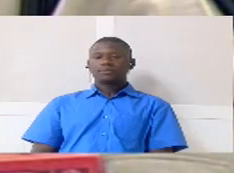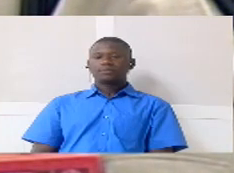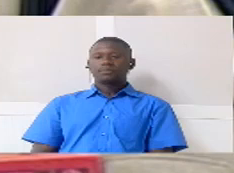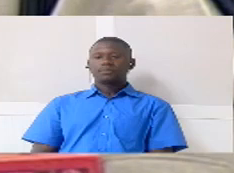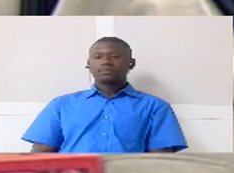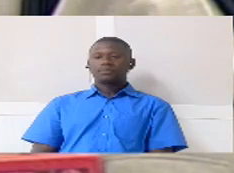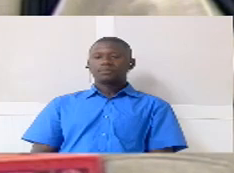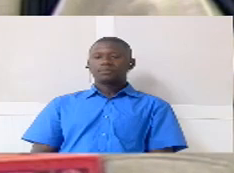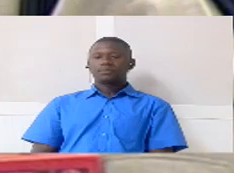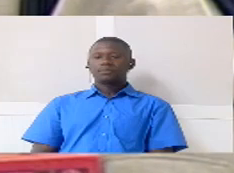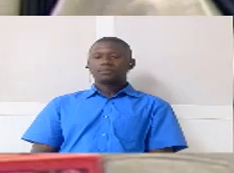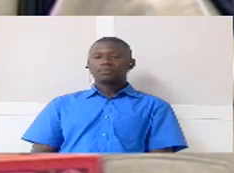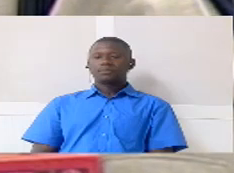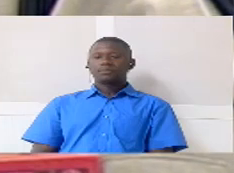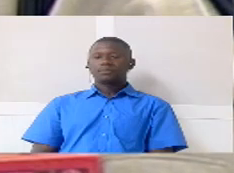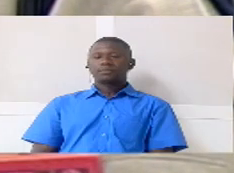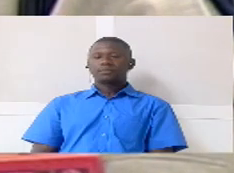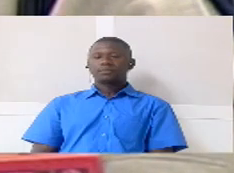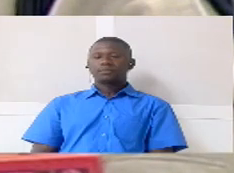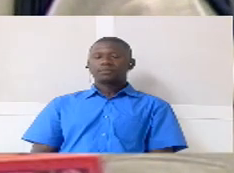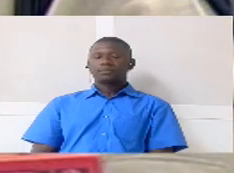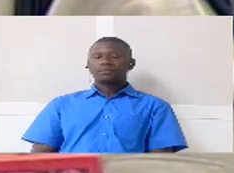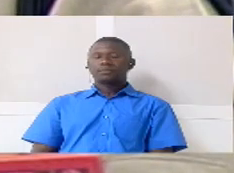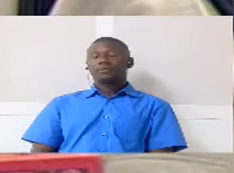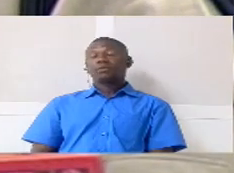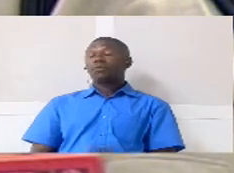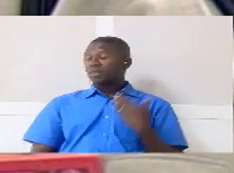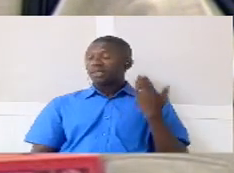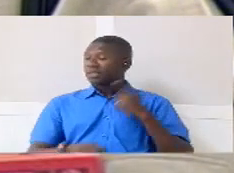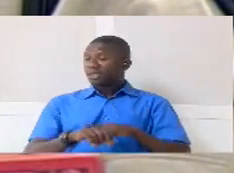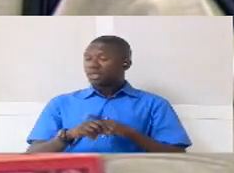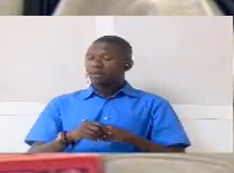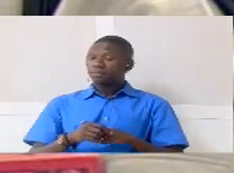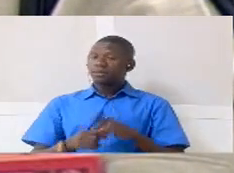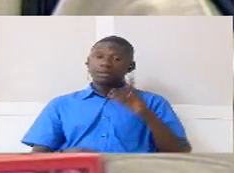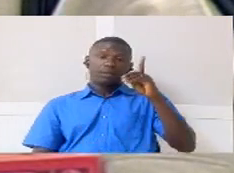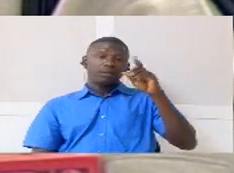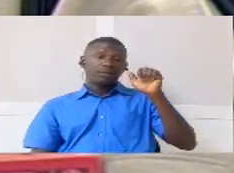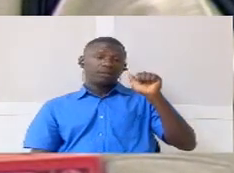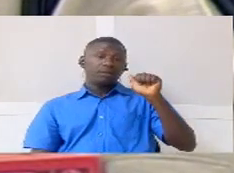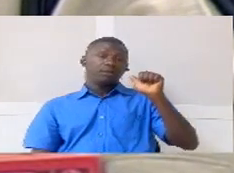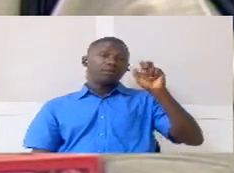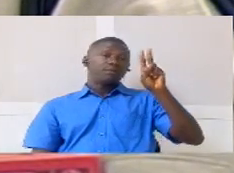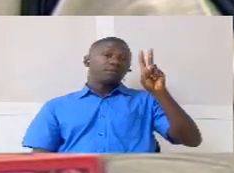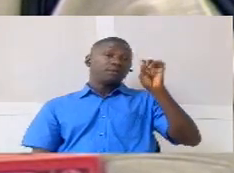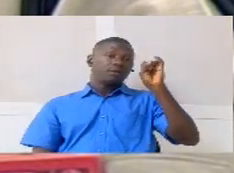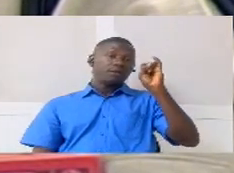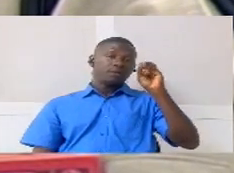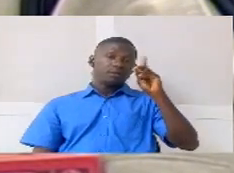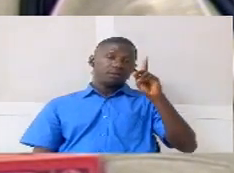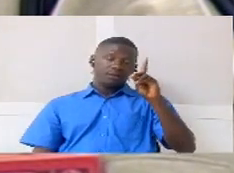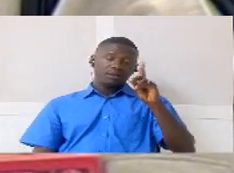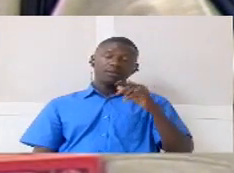yamaroja mabata interior le nom interior ministry le nom. Well, at the time, David used to take his instructions from the Interior